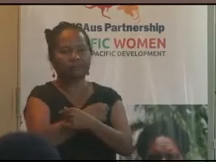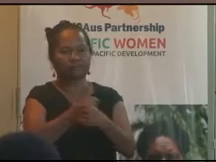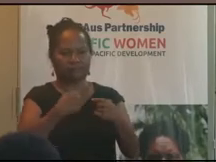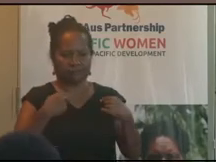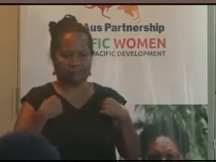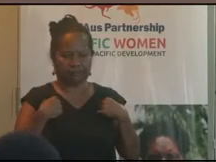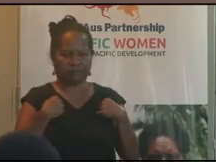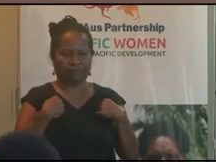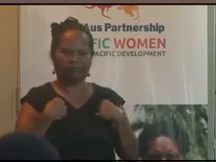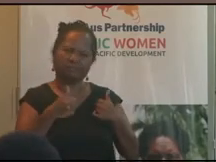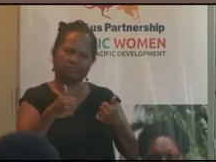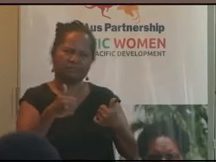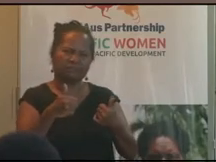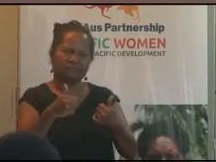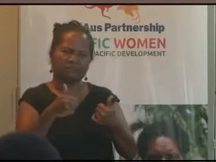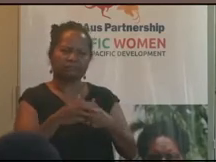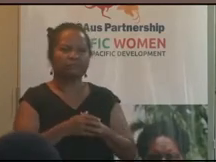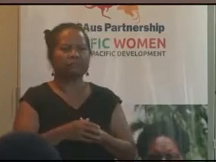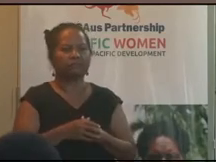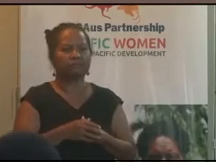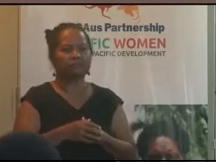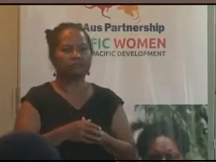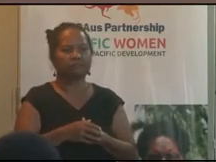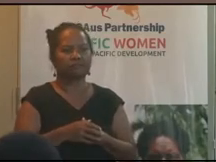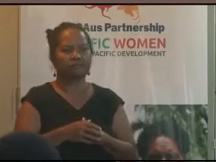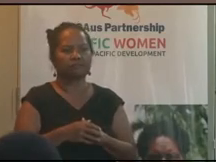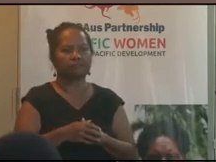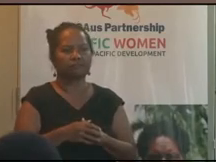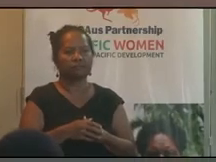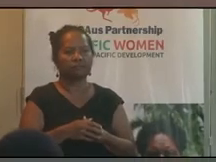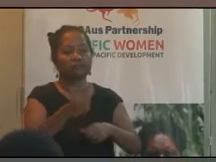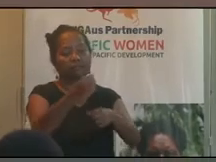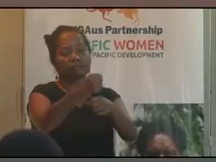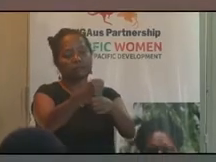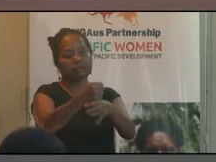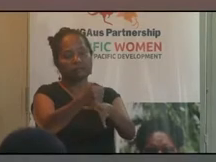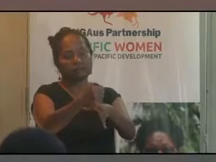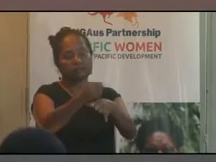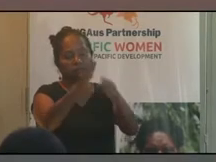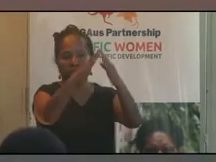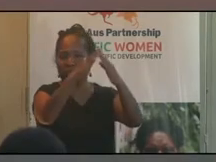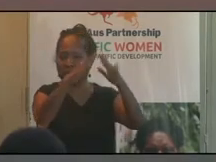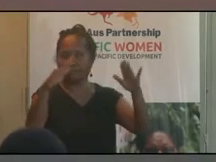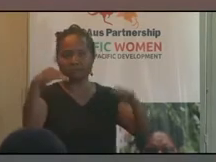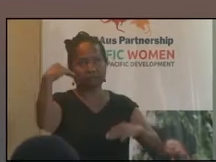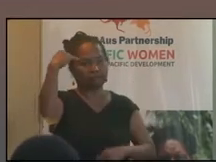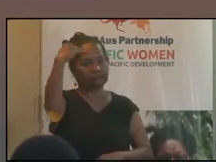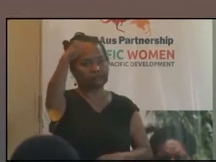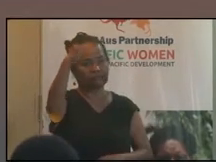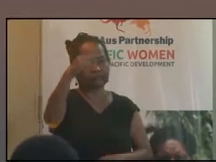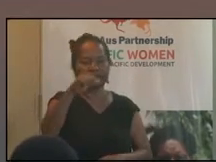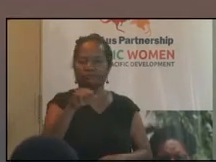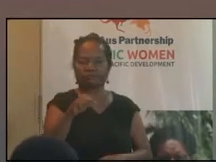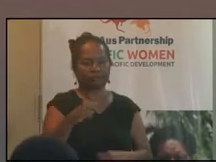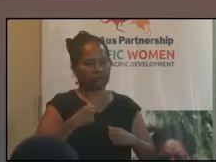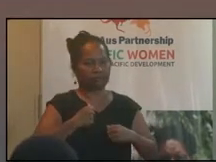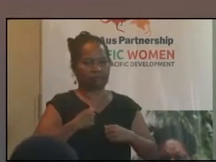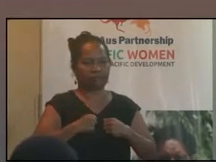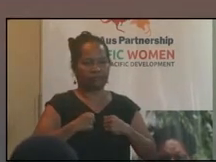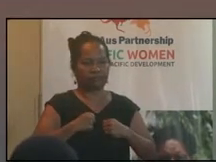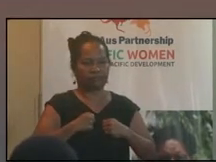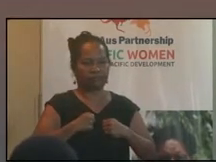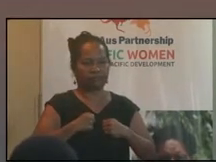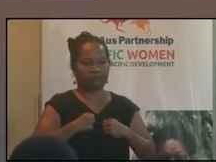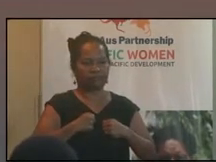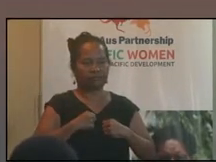positive. It's at the parliamentary level that we have an issue. And that's the focus of many of the discussions that we have